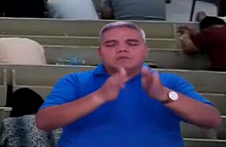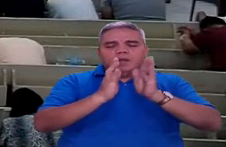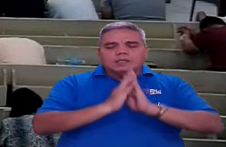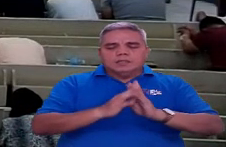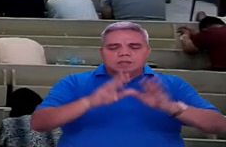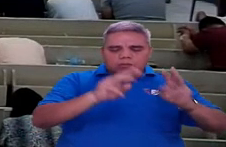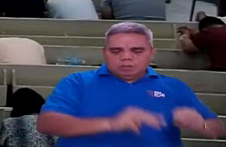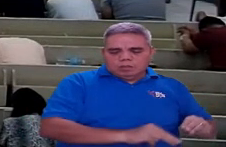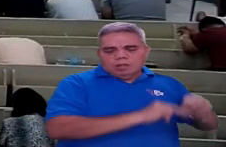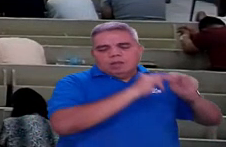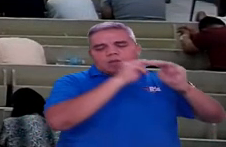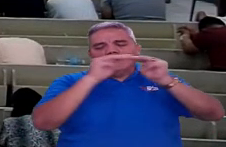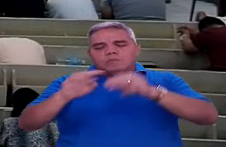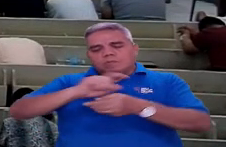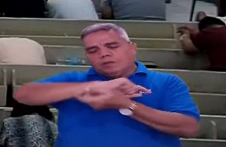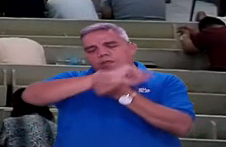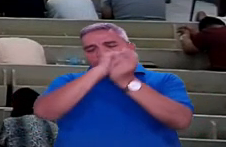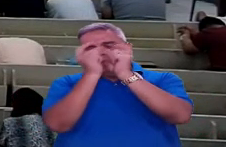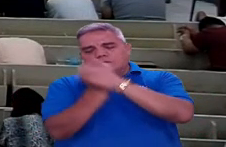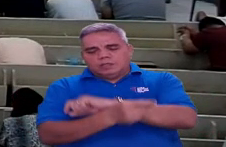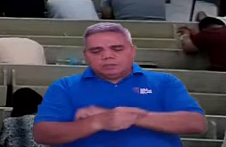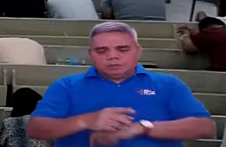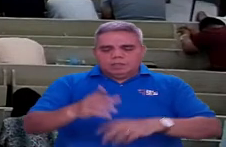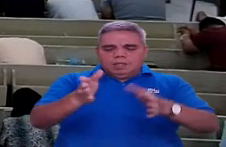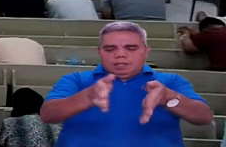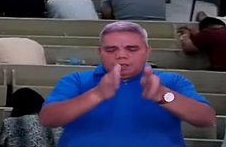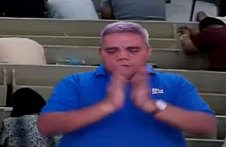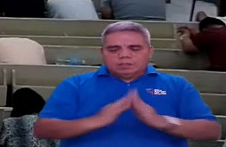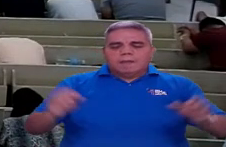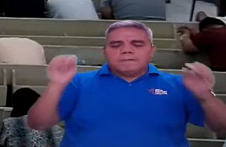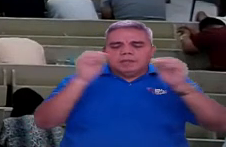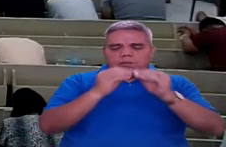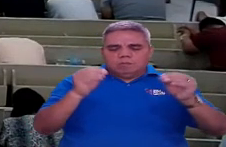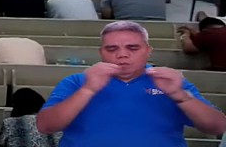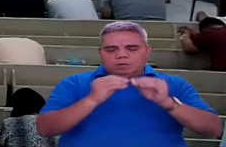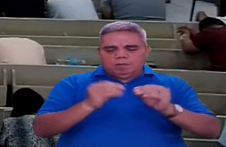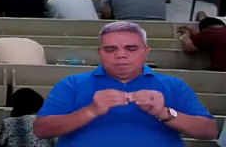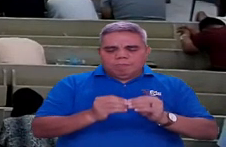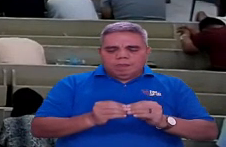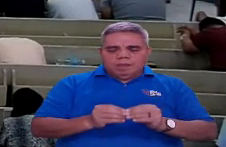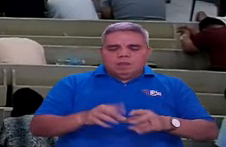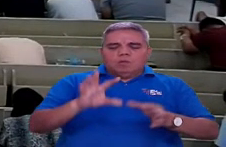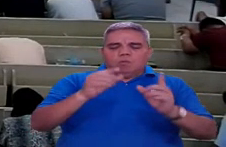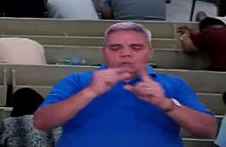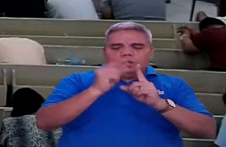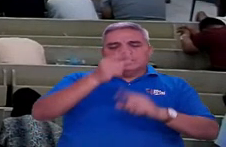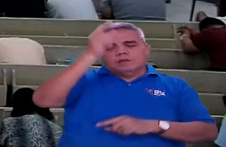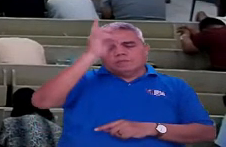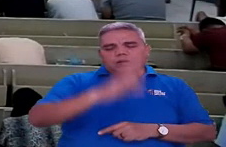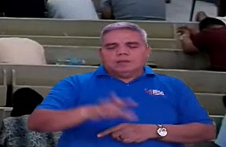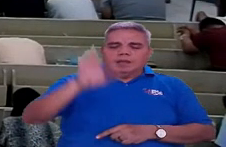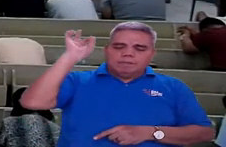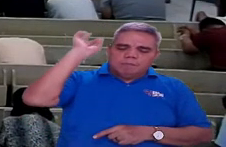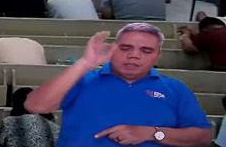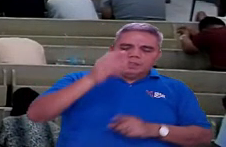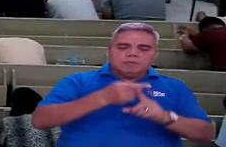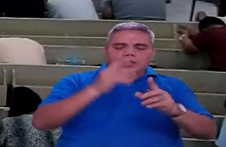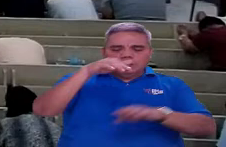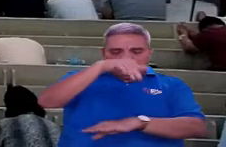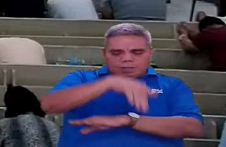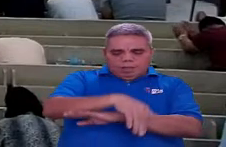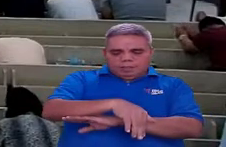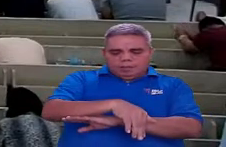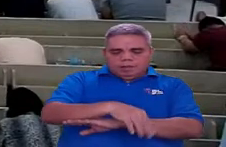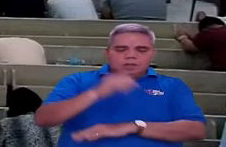that you will move in our midst as we expect even many more words from you, messages from you